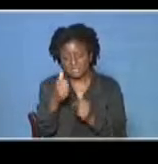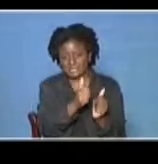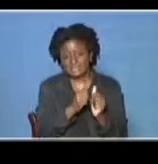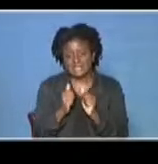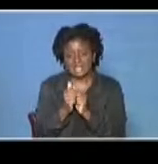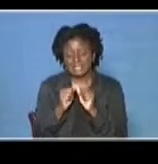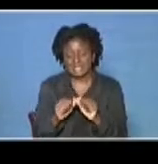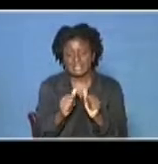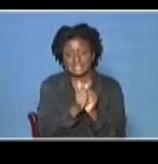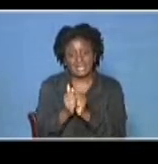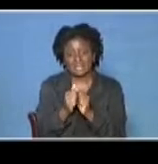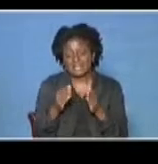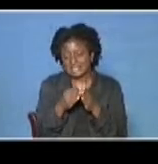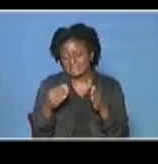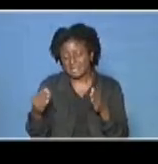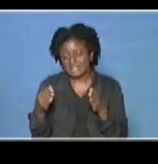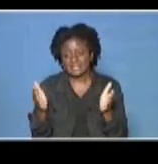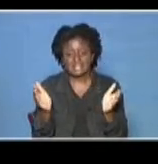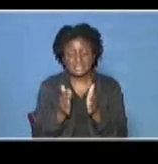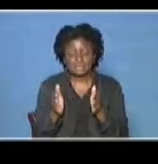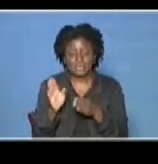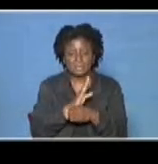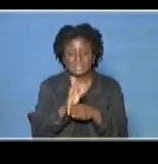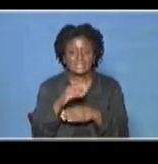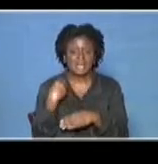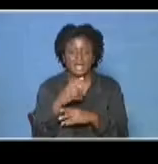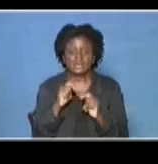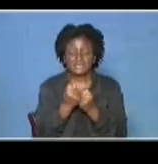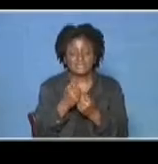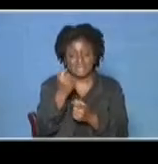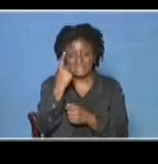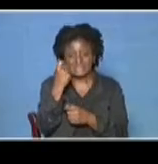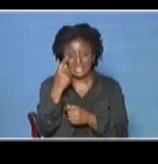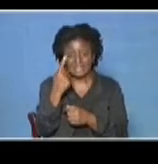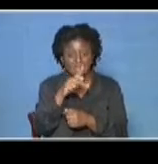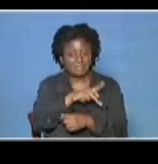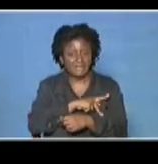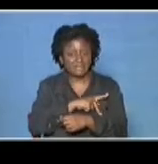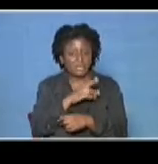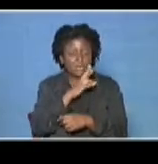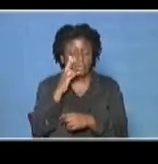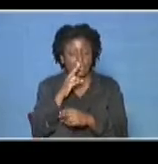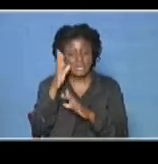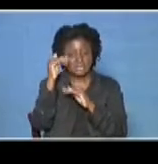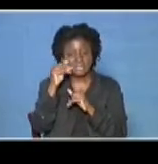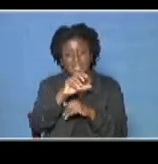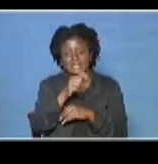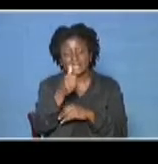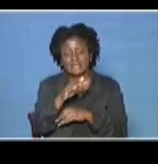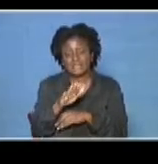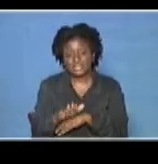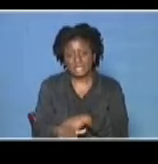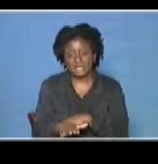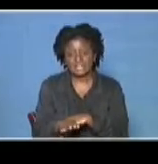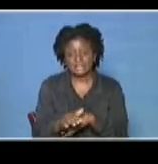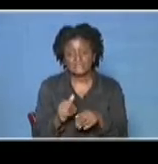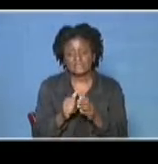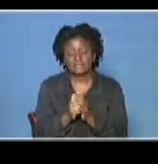their small business. Our news team understands the Pyfrums were expecting another child.